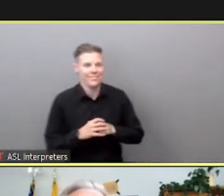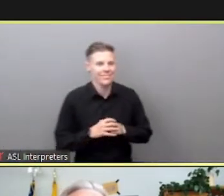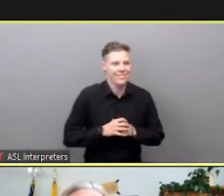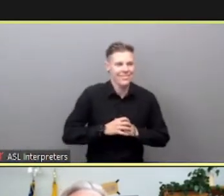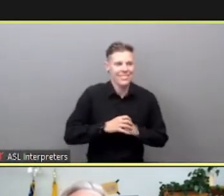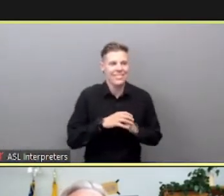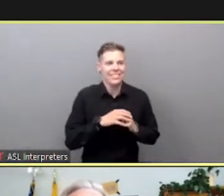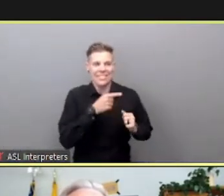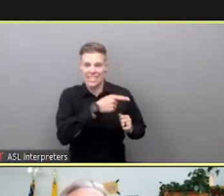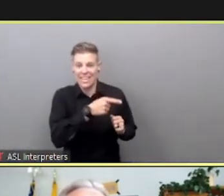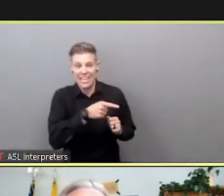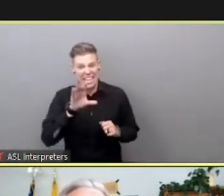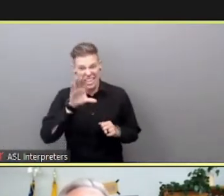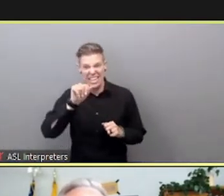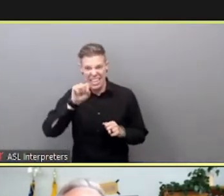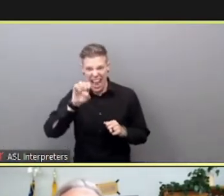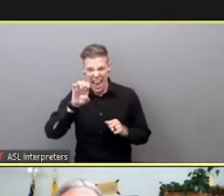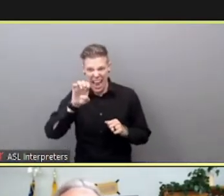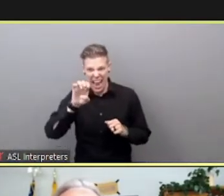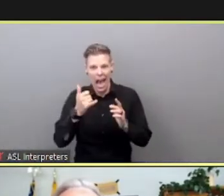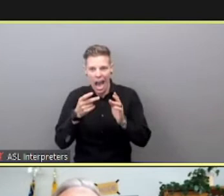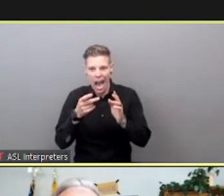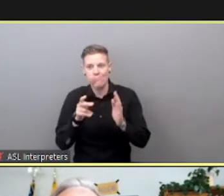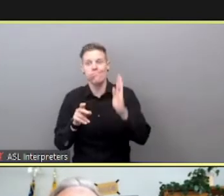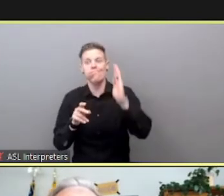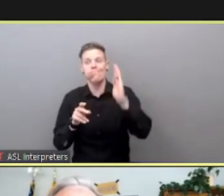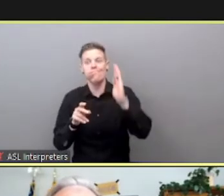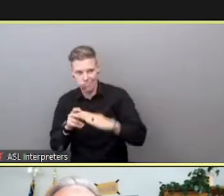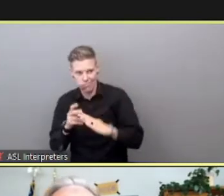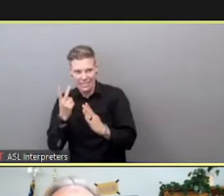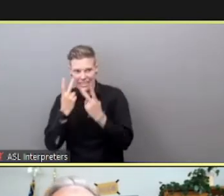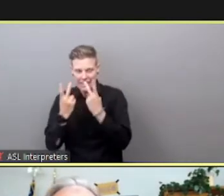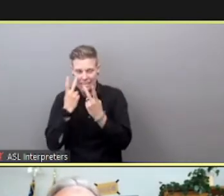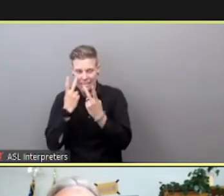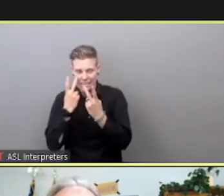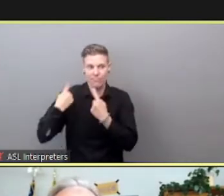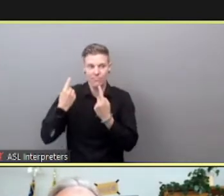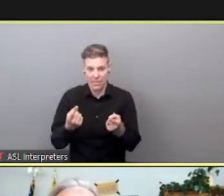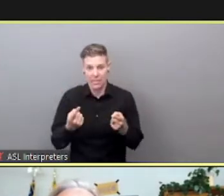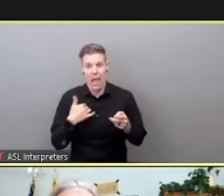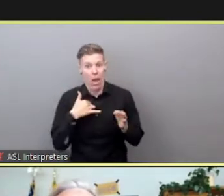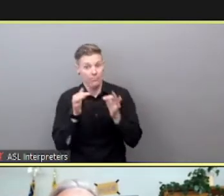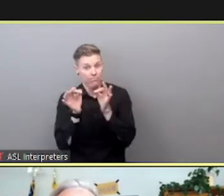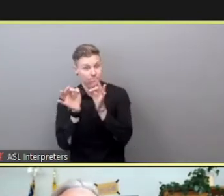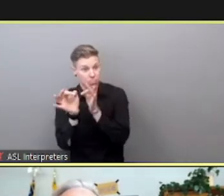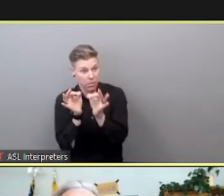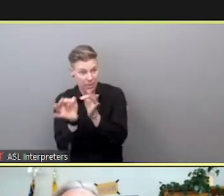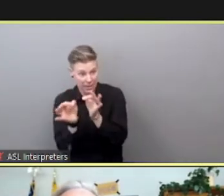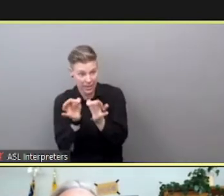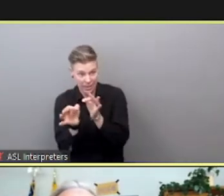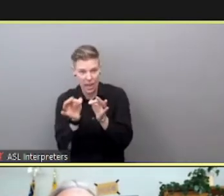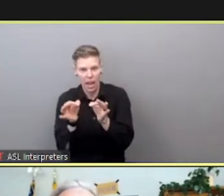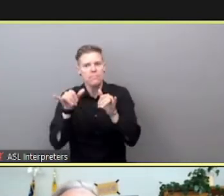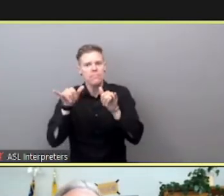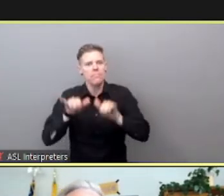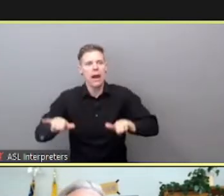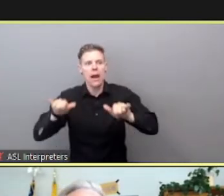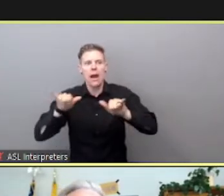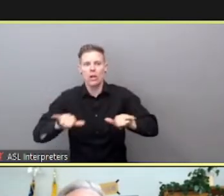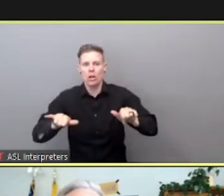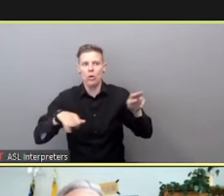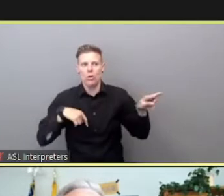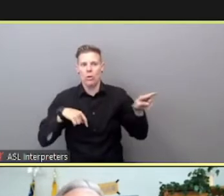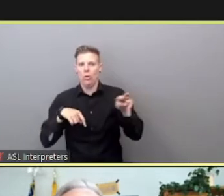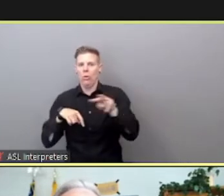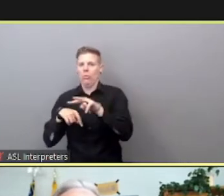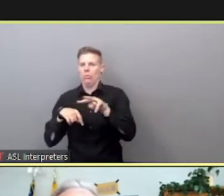some explaining to do today about a trend that none of us really like. This is the number of cases